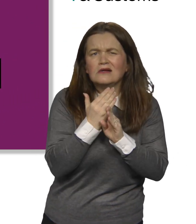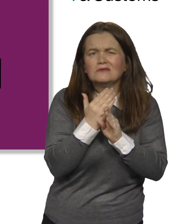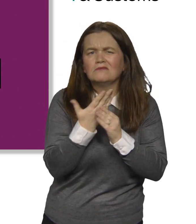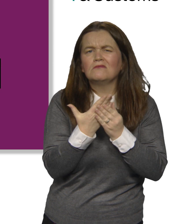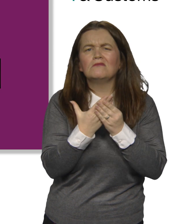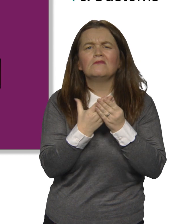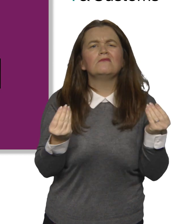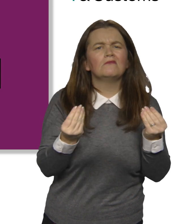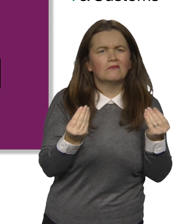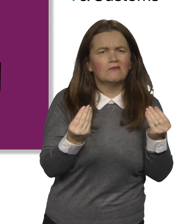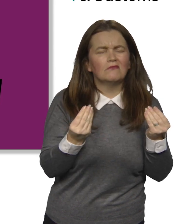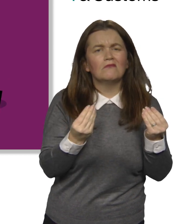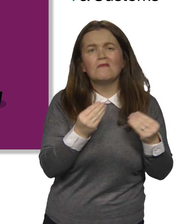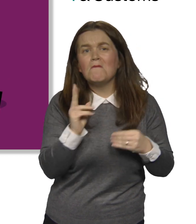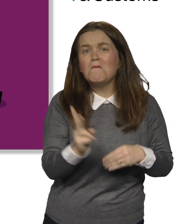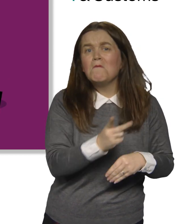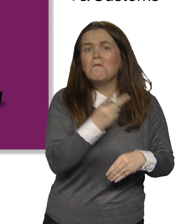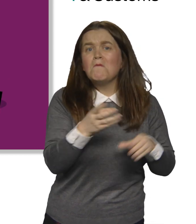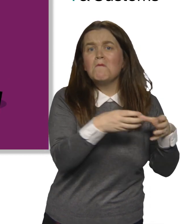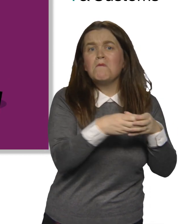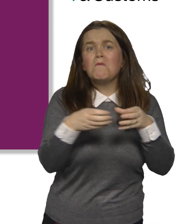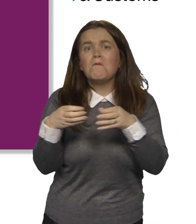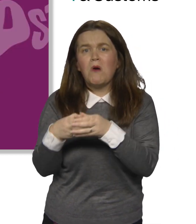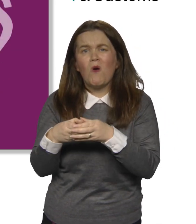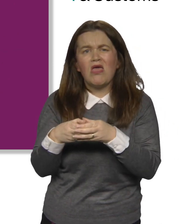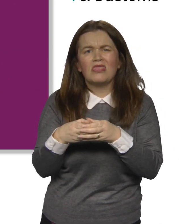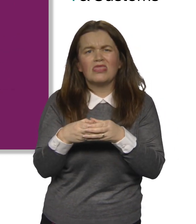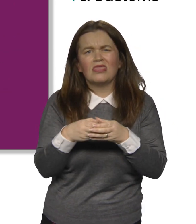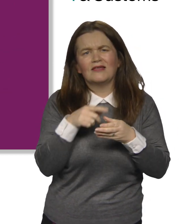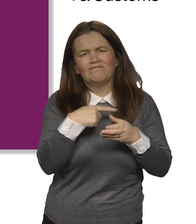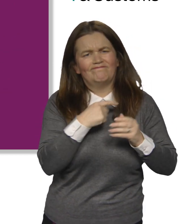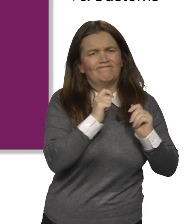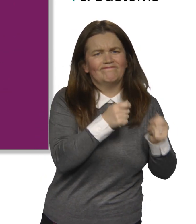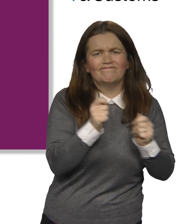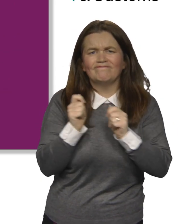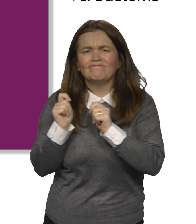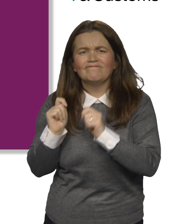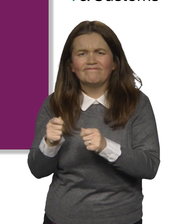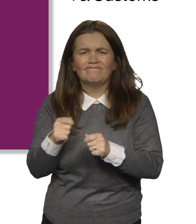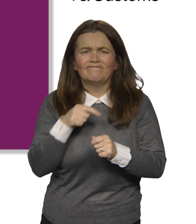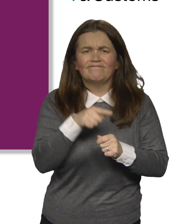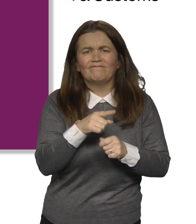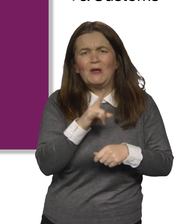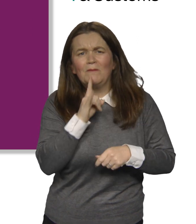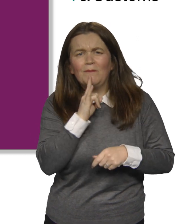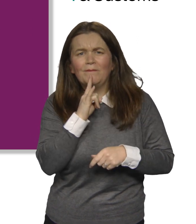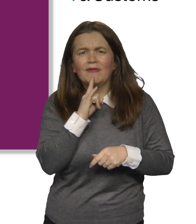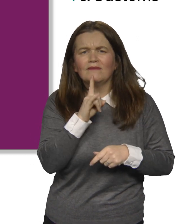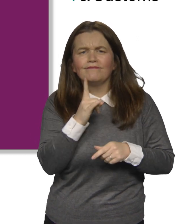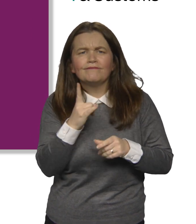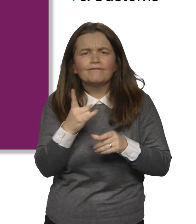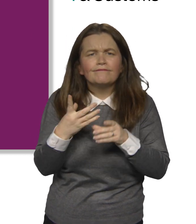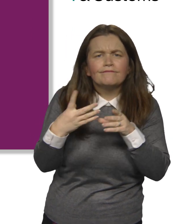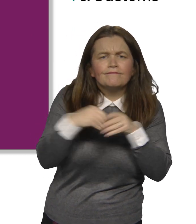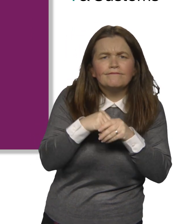hiding, becoming invisible when they want to be. Ghosts and moonlighters are the names that are often given to people who contribute to